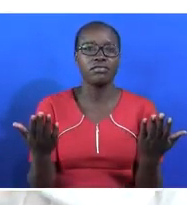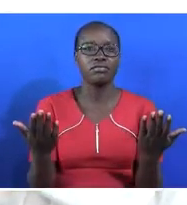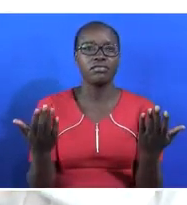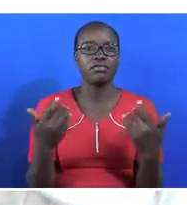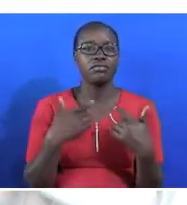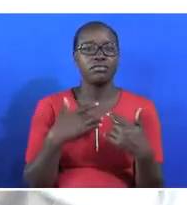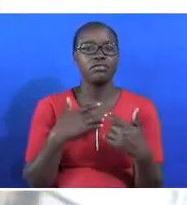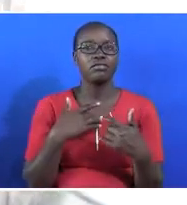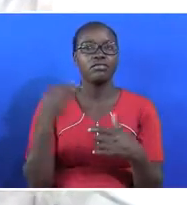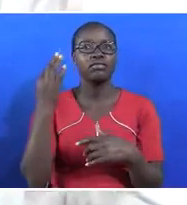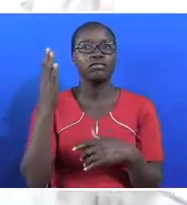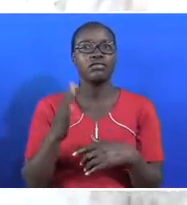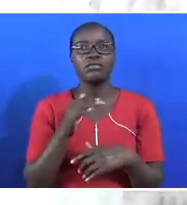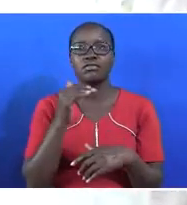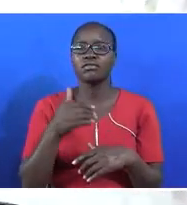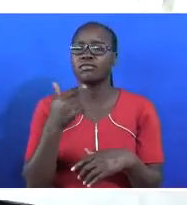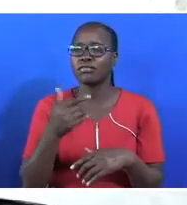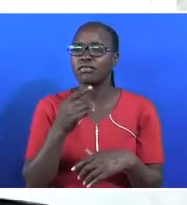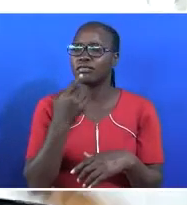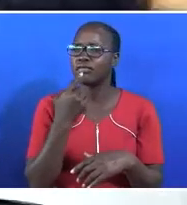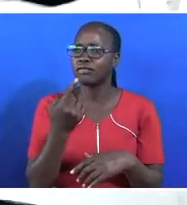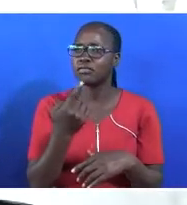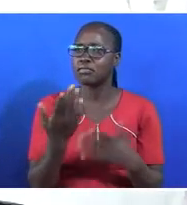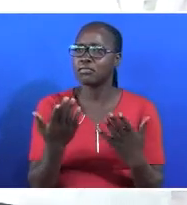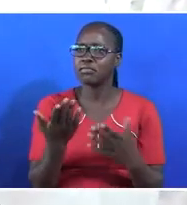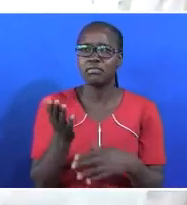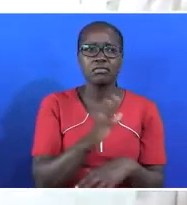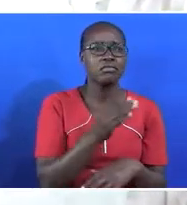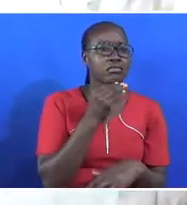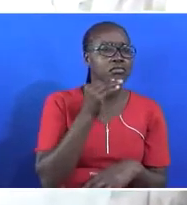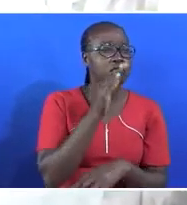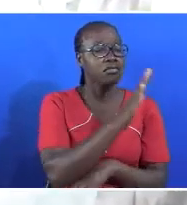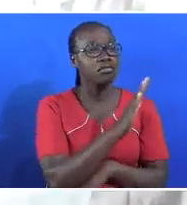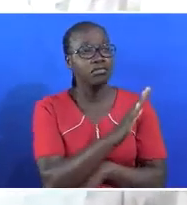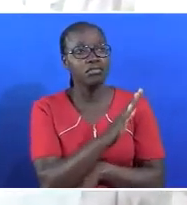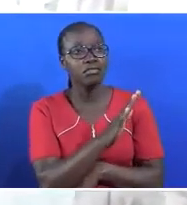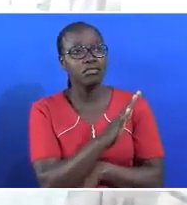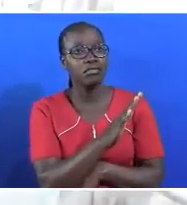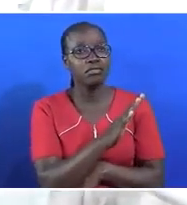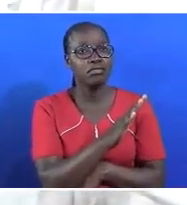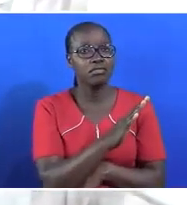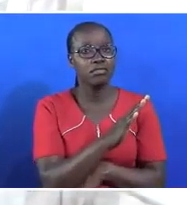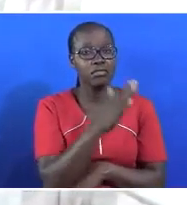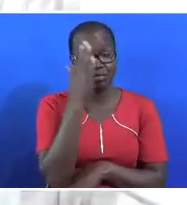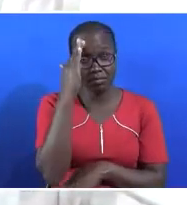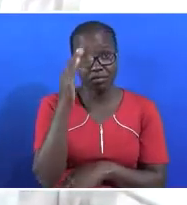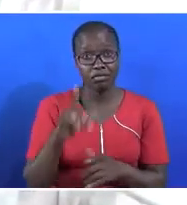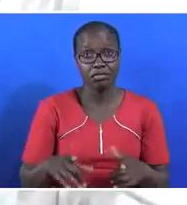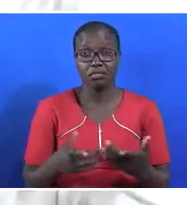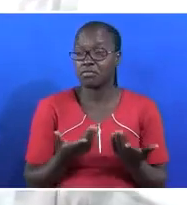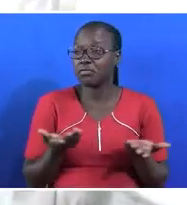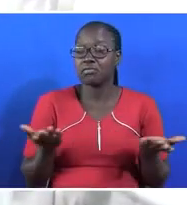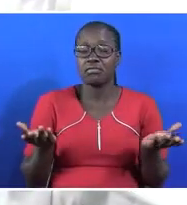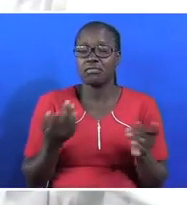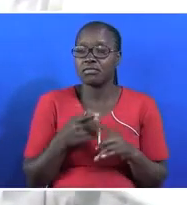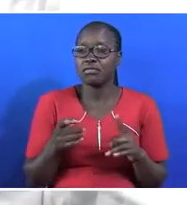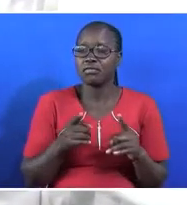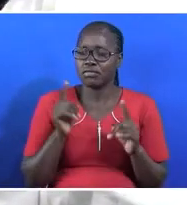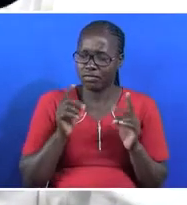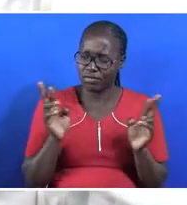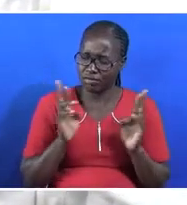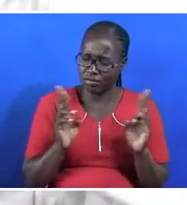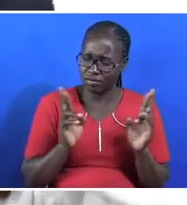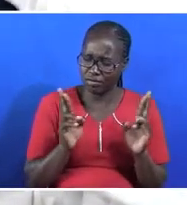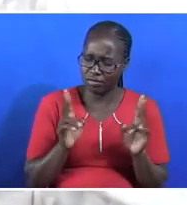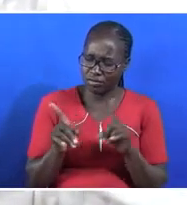a preacher, I'm not always so sure whether I'm going back home this evening, for you know how this life is. But I have to be prepared